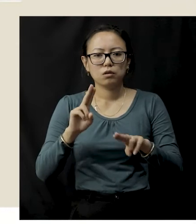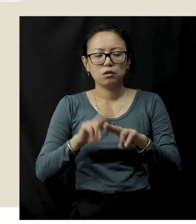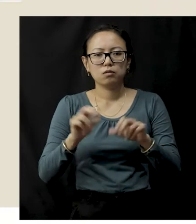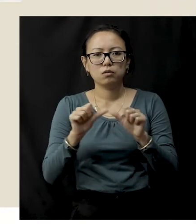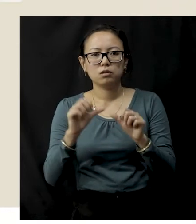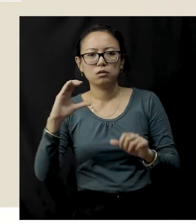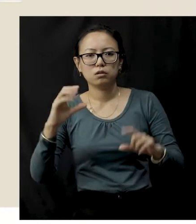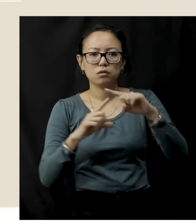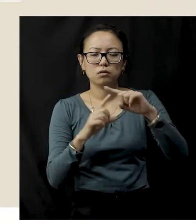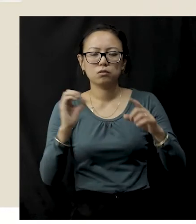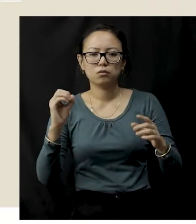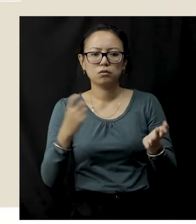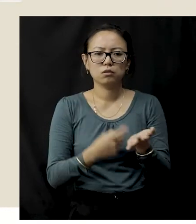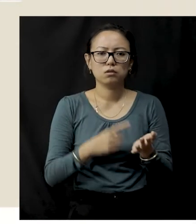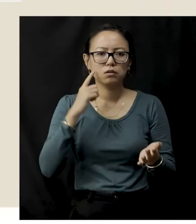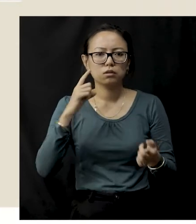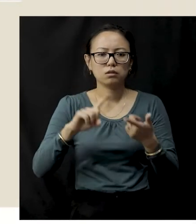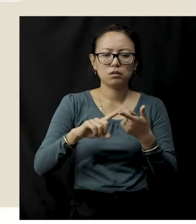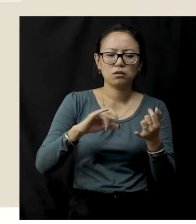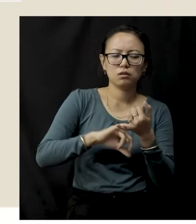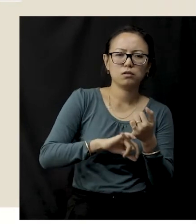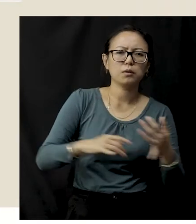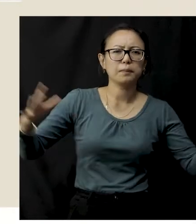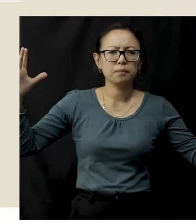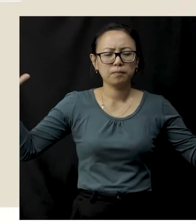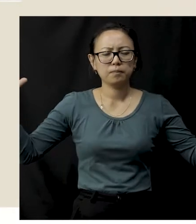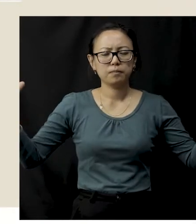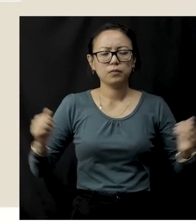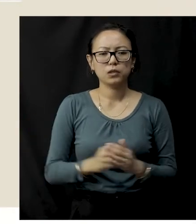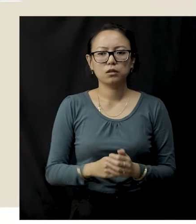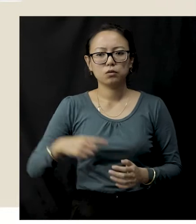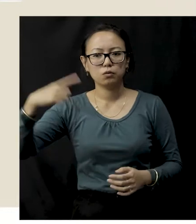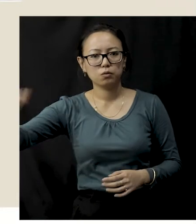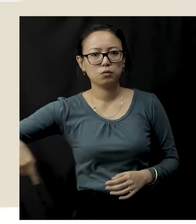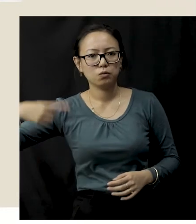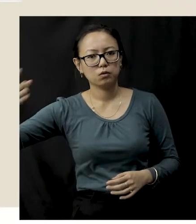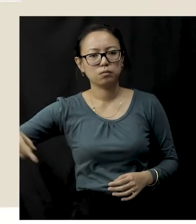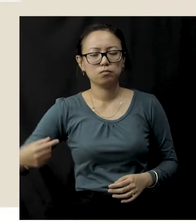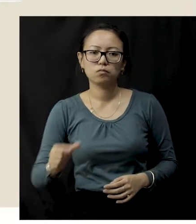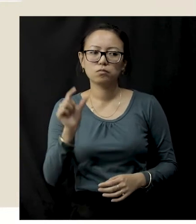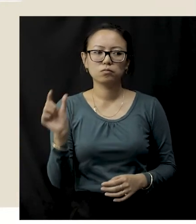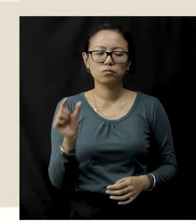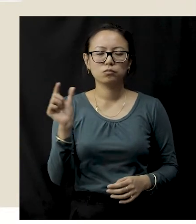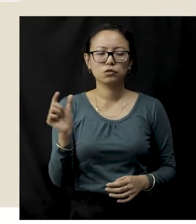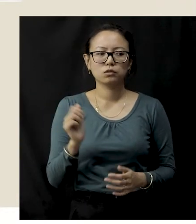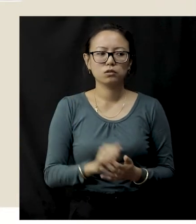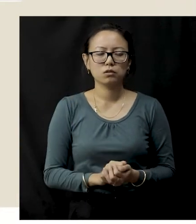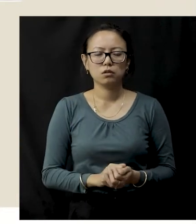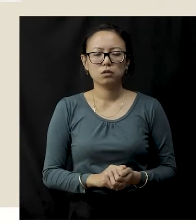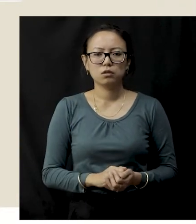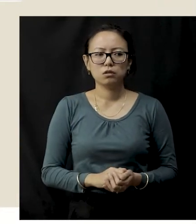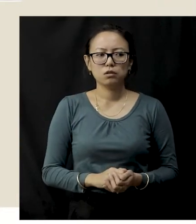big factories and industries, these wheels are attached. Attached means joined. These wheels are